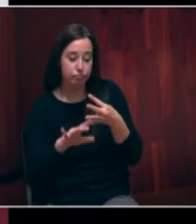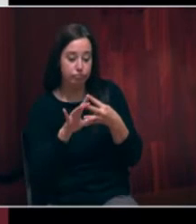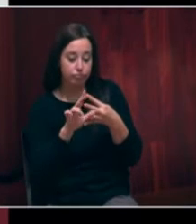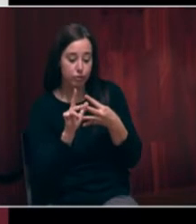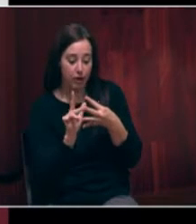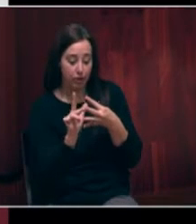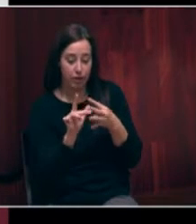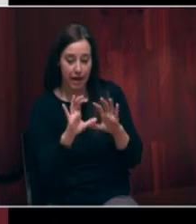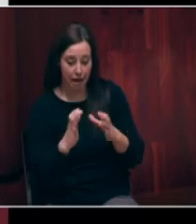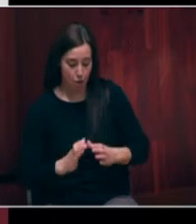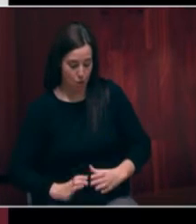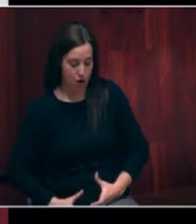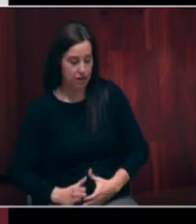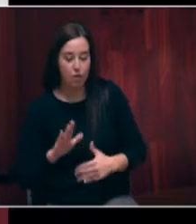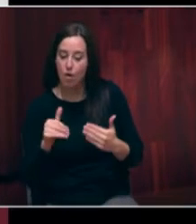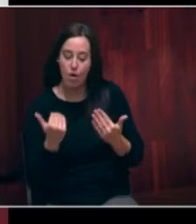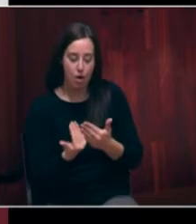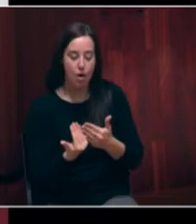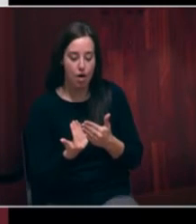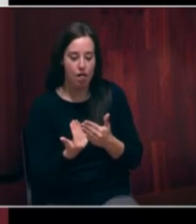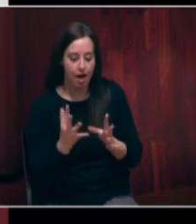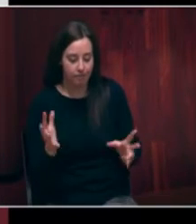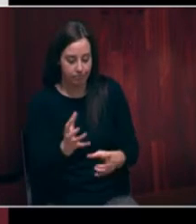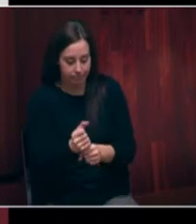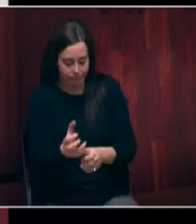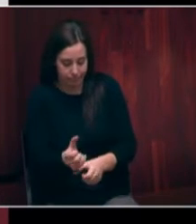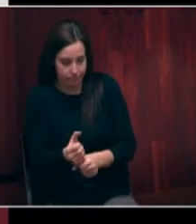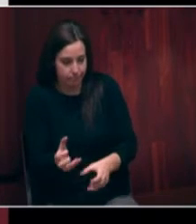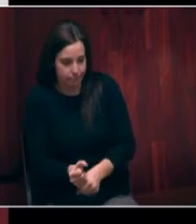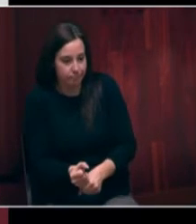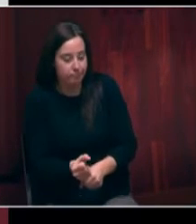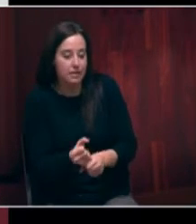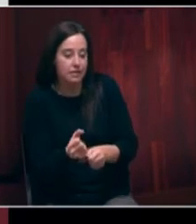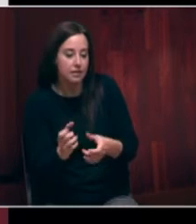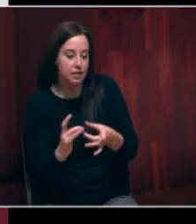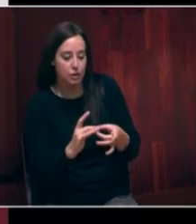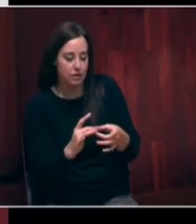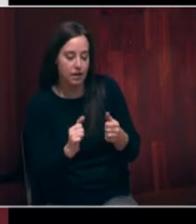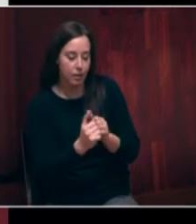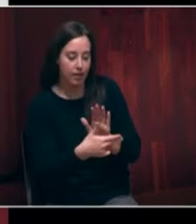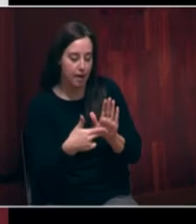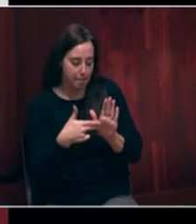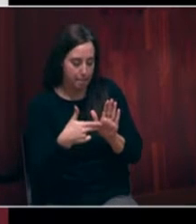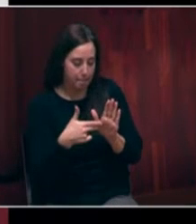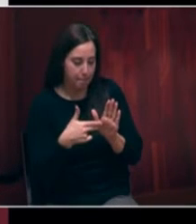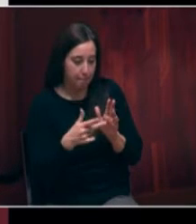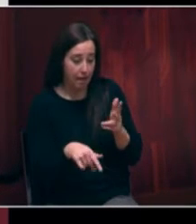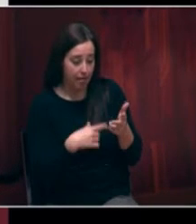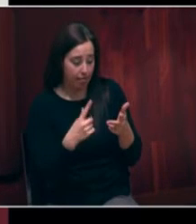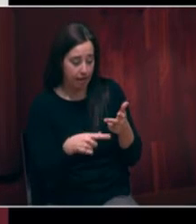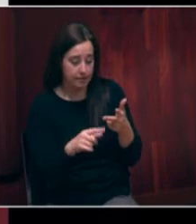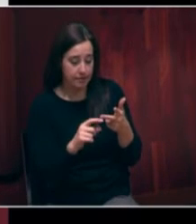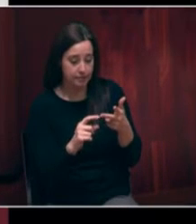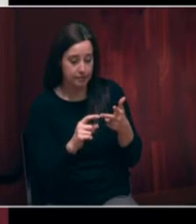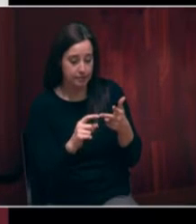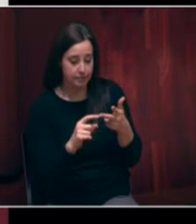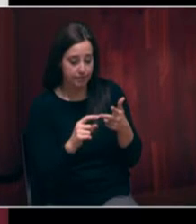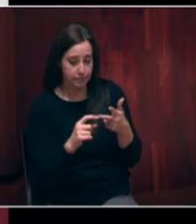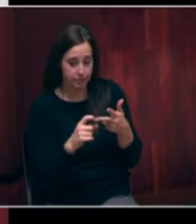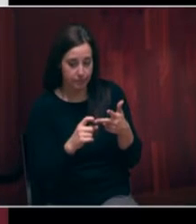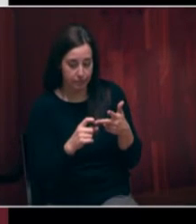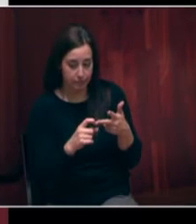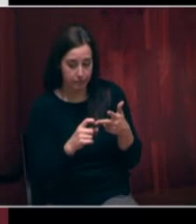CUI registry all have category markings associated with them. Now, the last element of our banner marking, which is the basic requirement